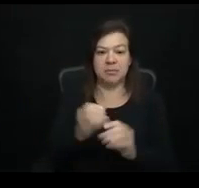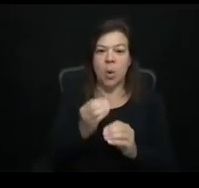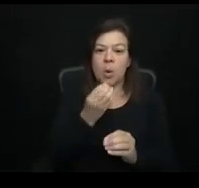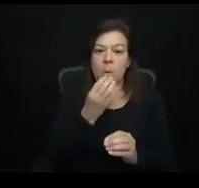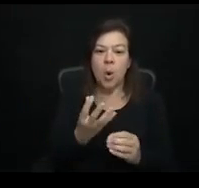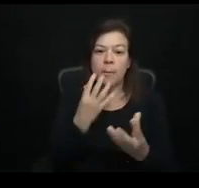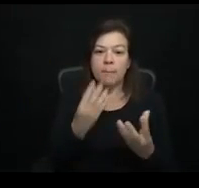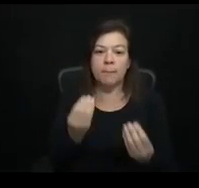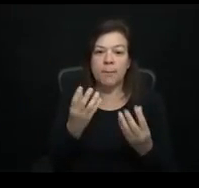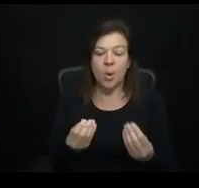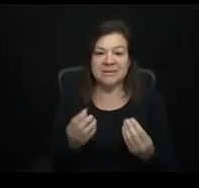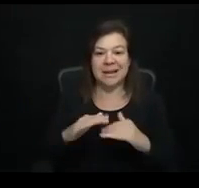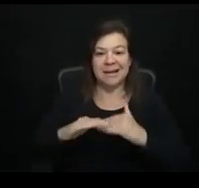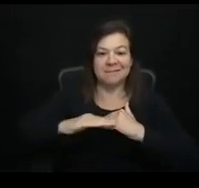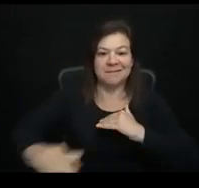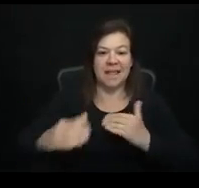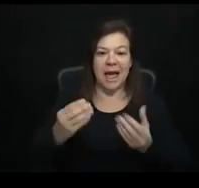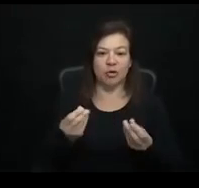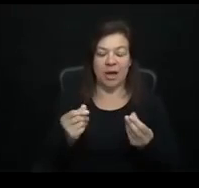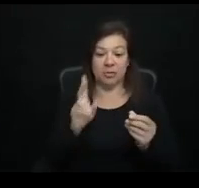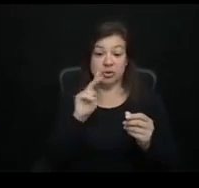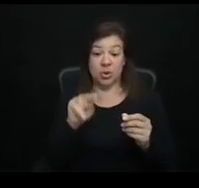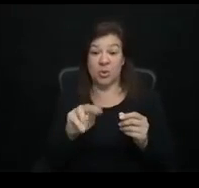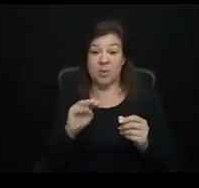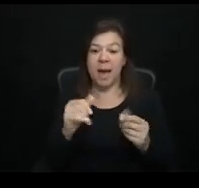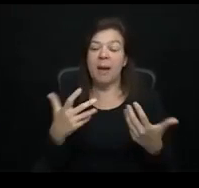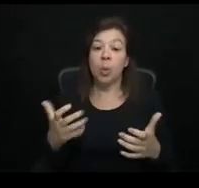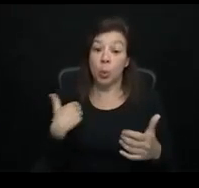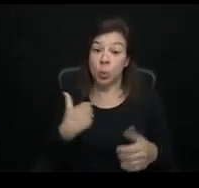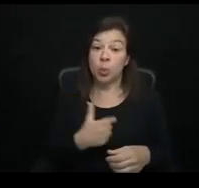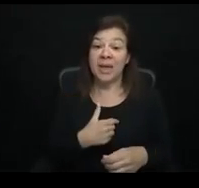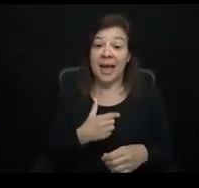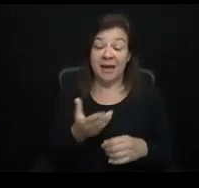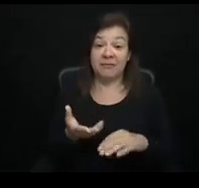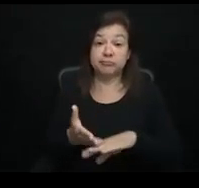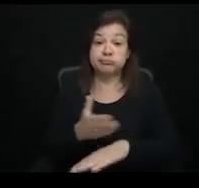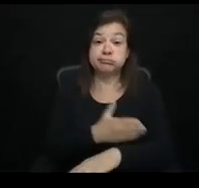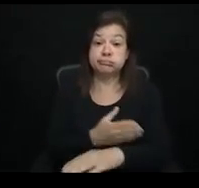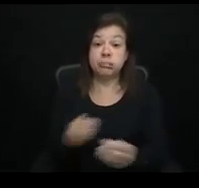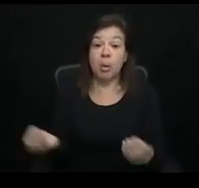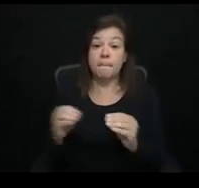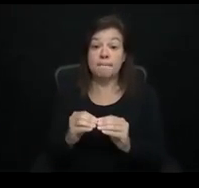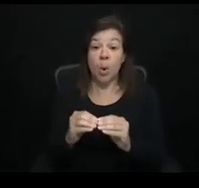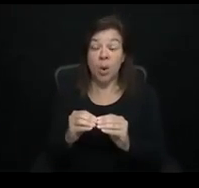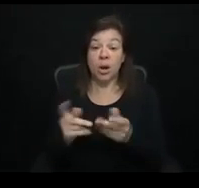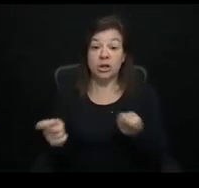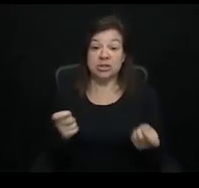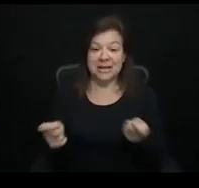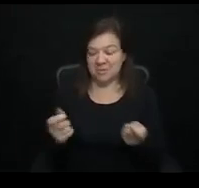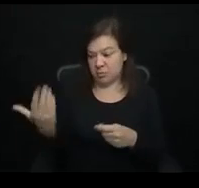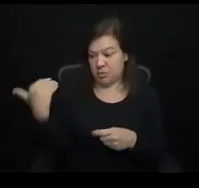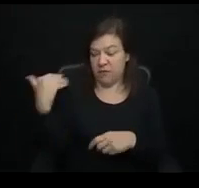the map pretty much to show the increase in containment that's been achieved in the last couple of days. I think we were at 11% and now